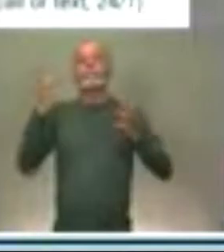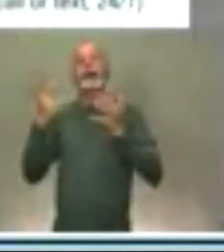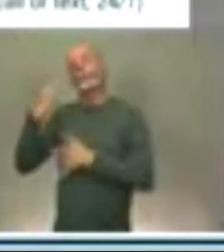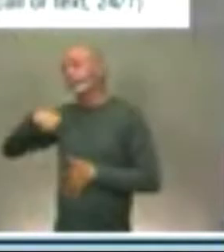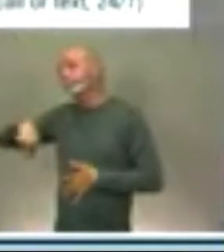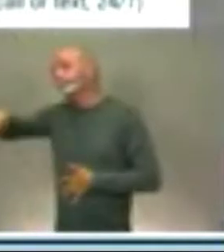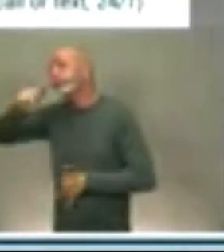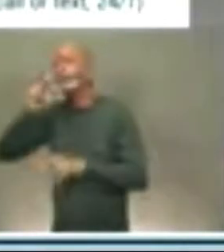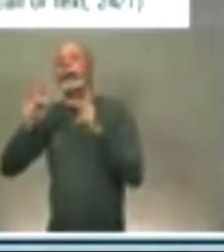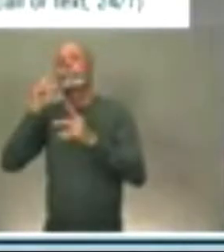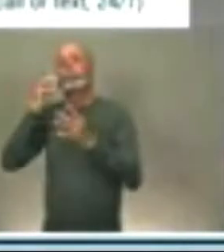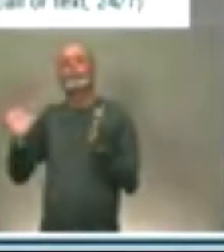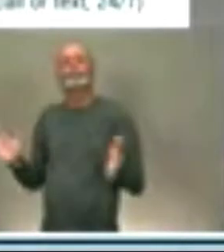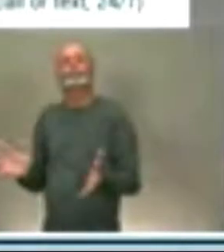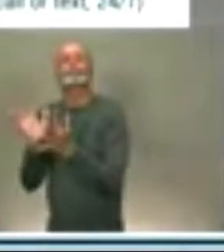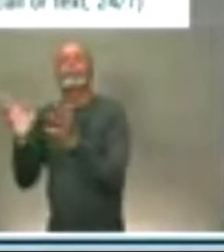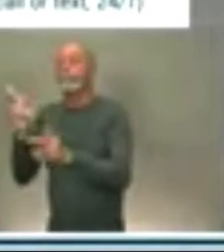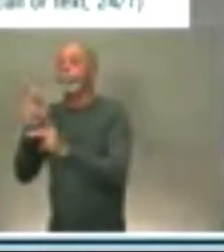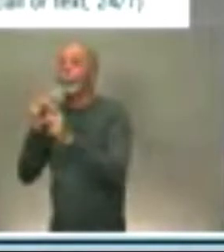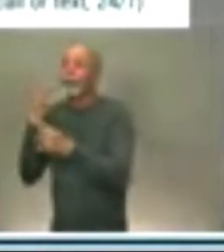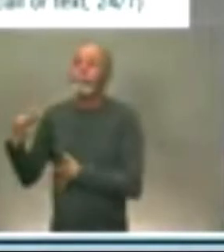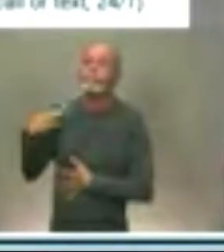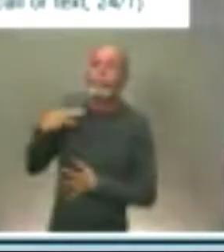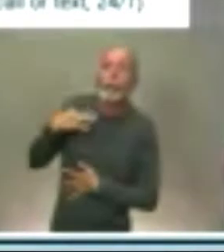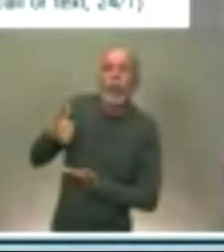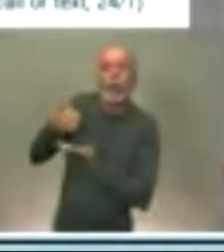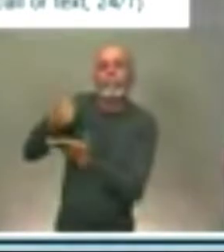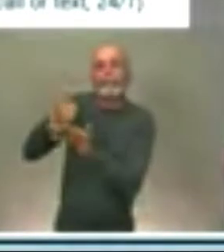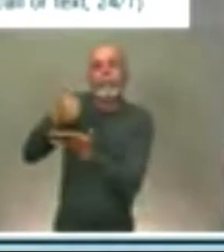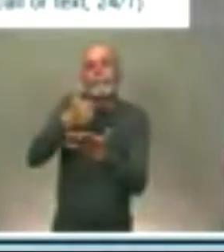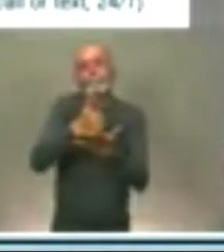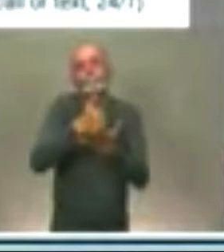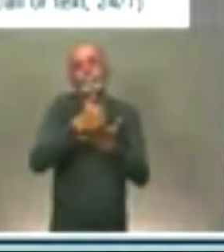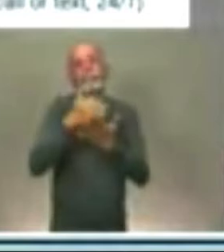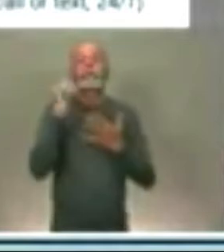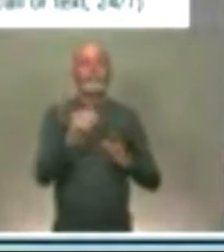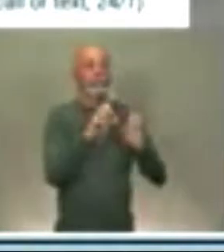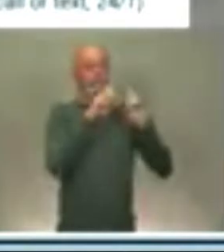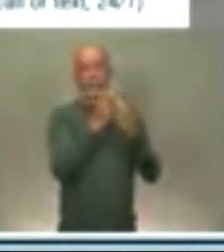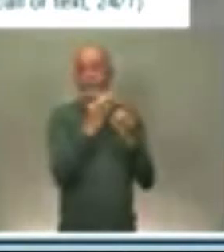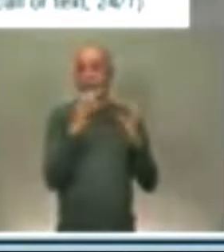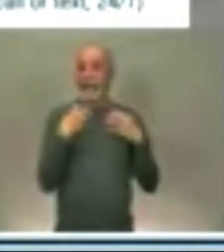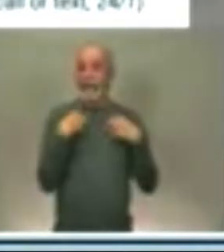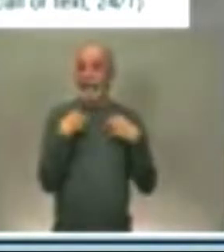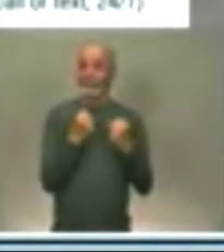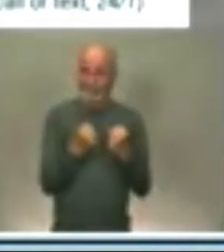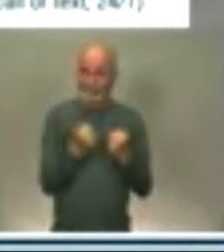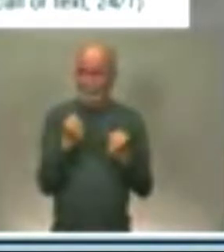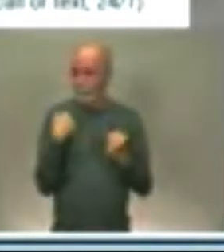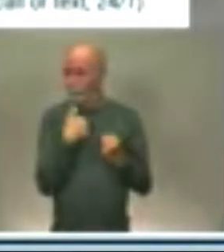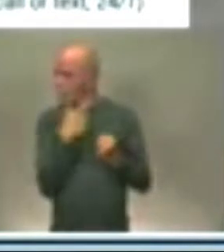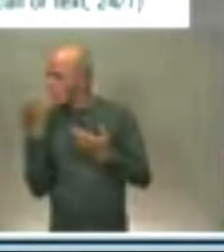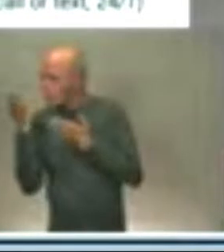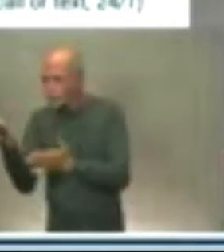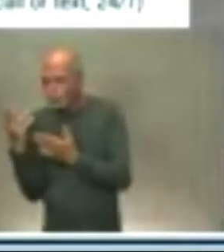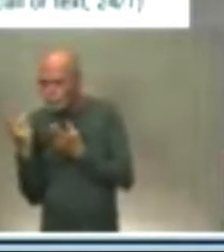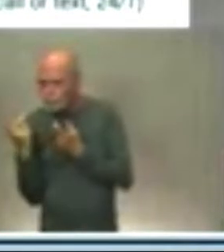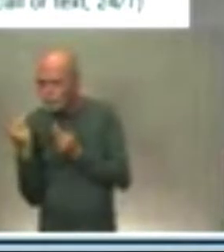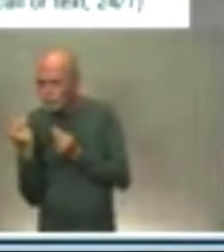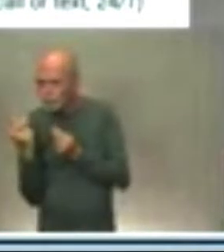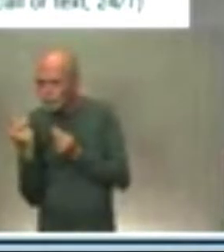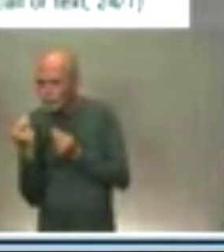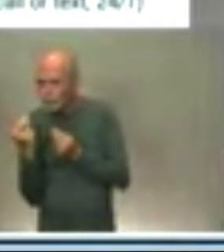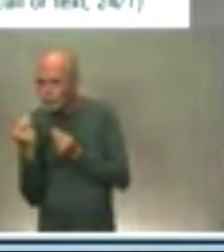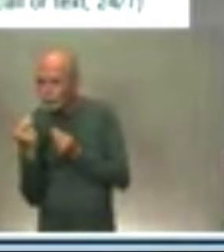I'm comfortable with the plan put forward by the Department of Education and Early Childhood Development. As the Premier said, if we keep